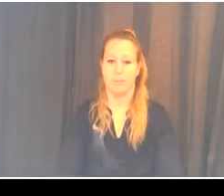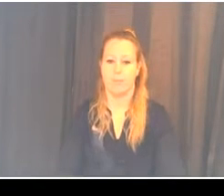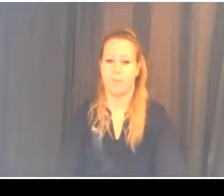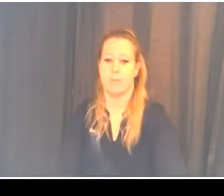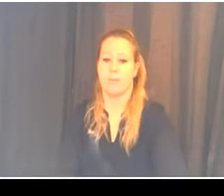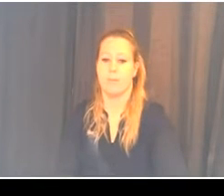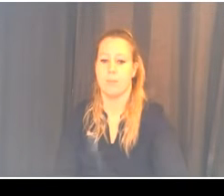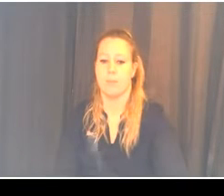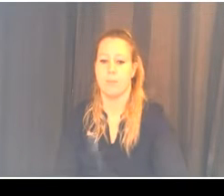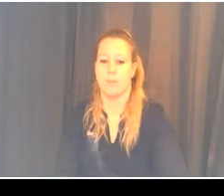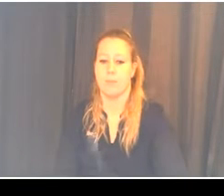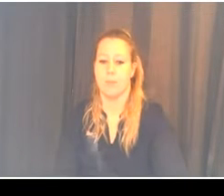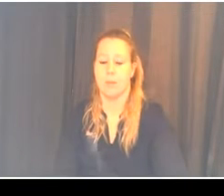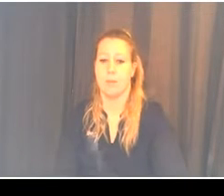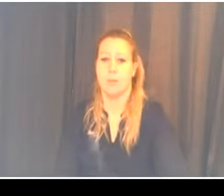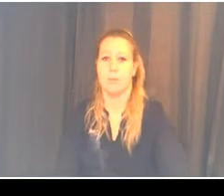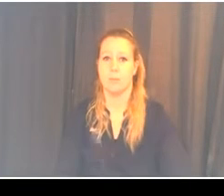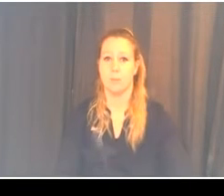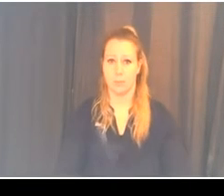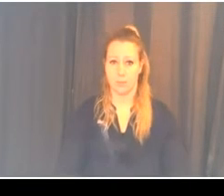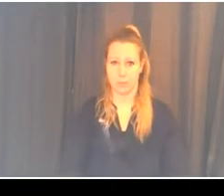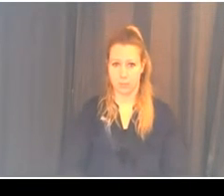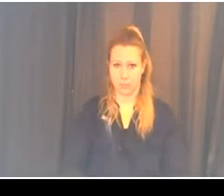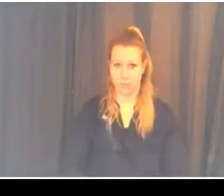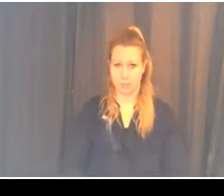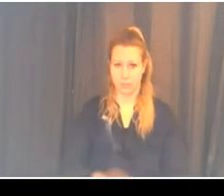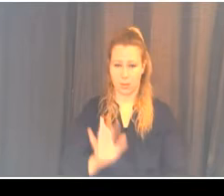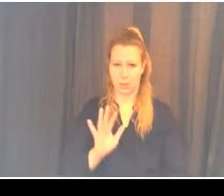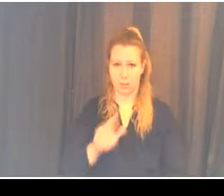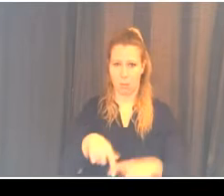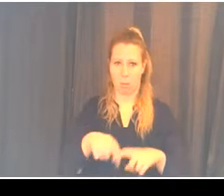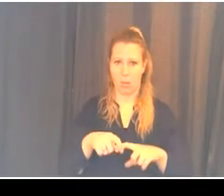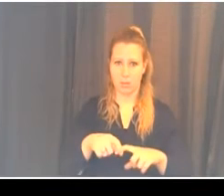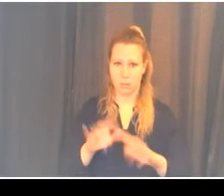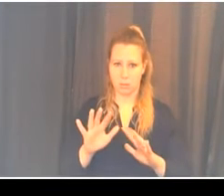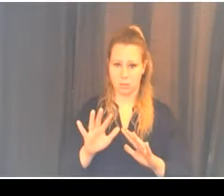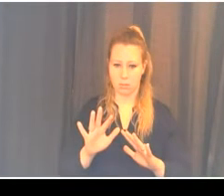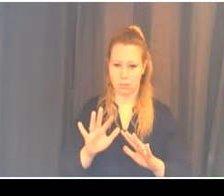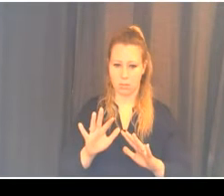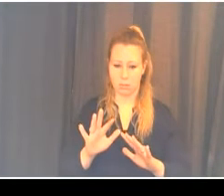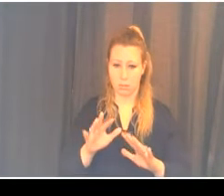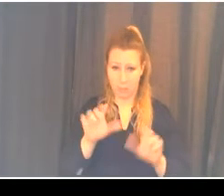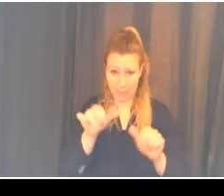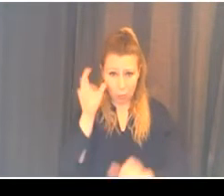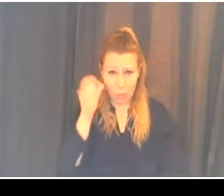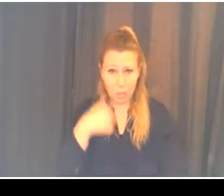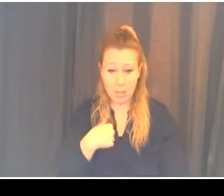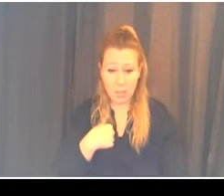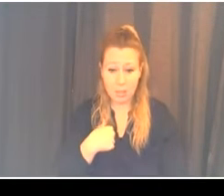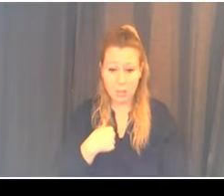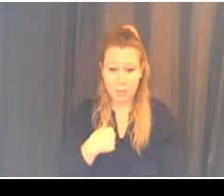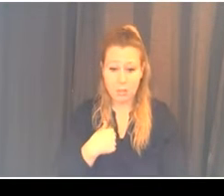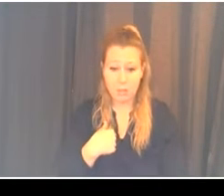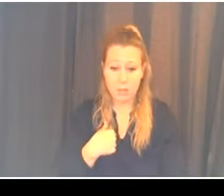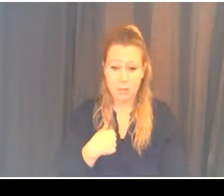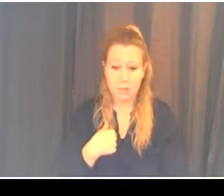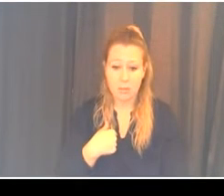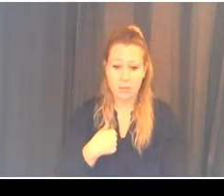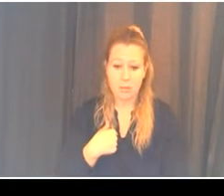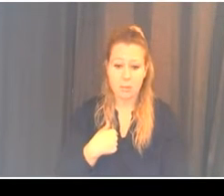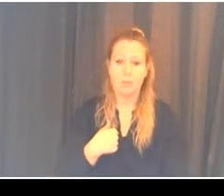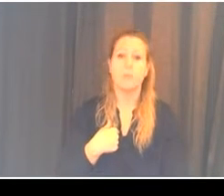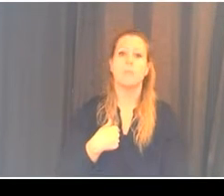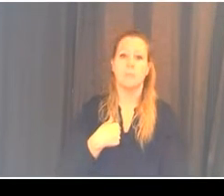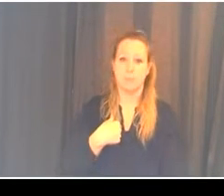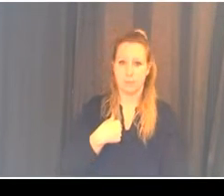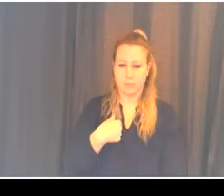first covid-19 case we were battling another public Health crisis High rates of domestic violence and sex trafficking